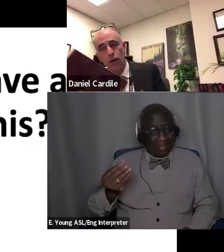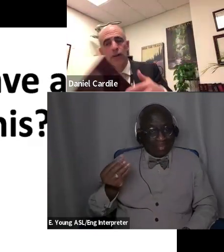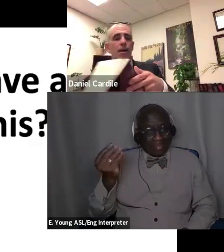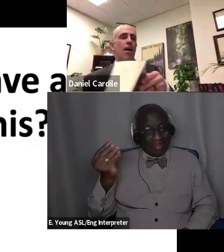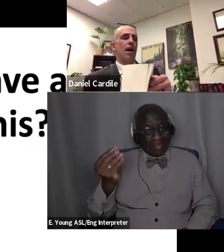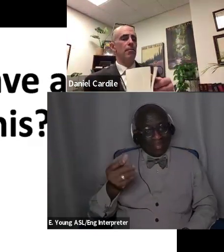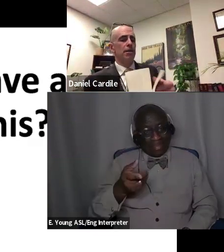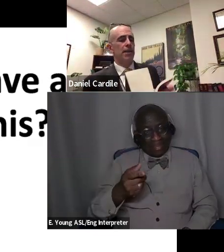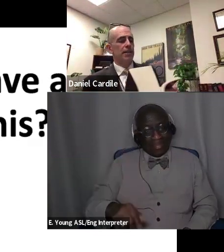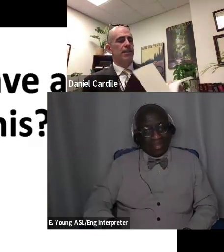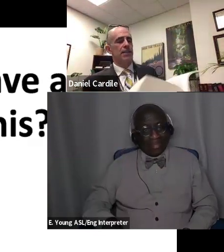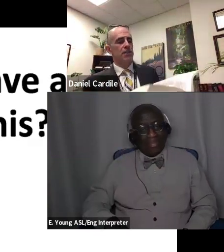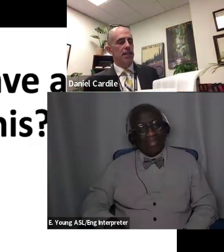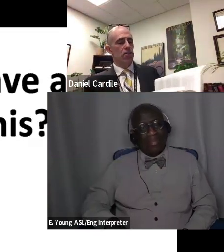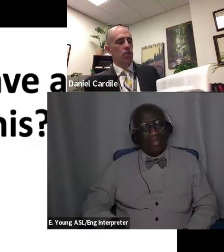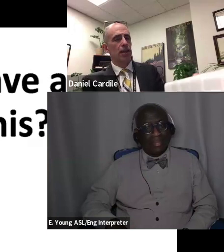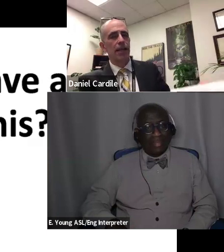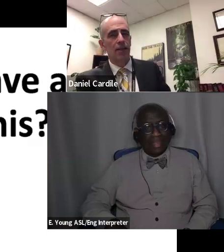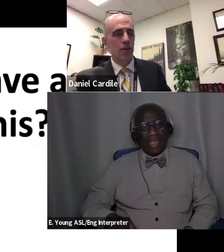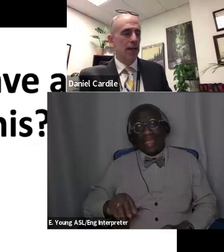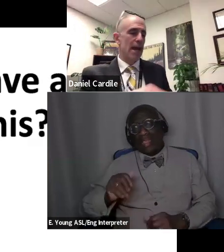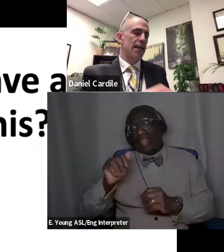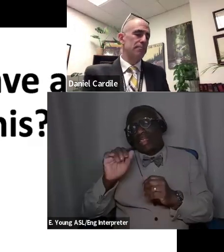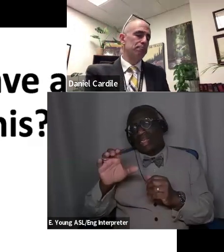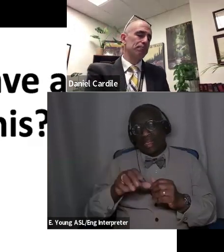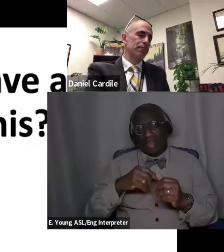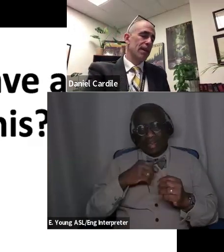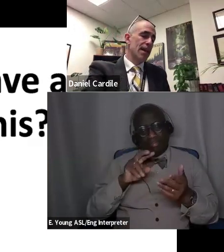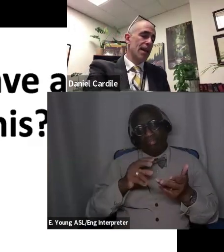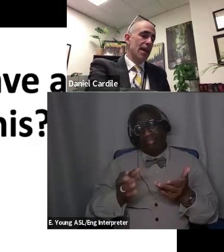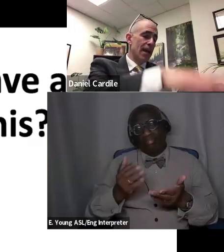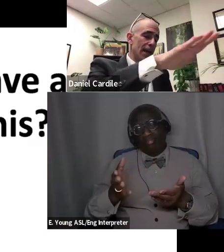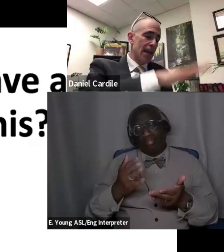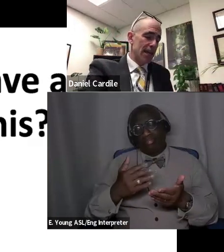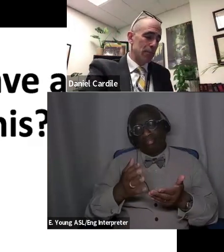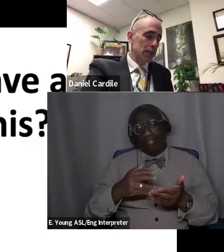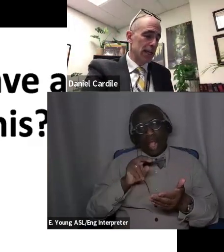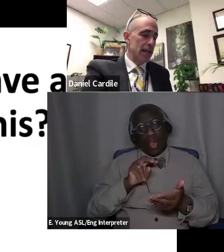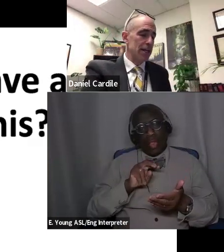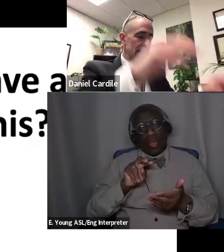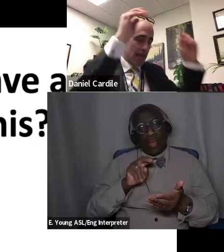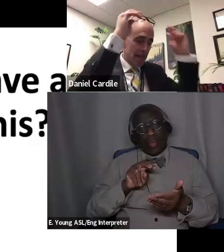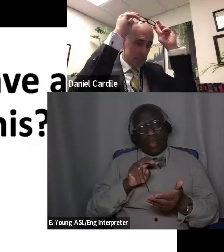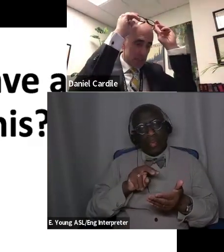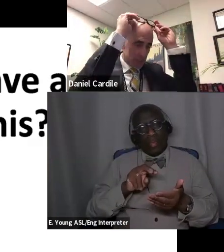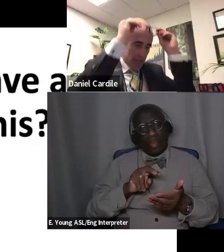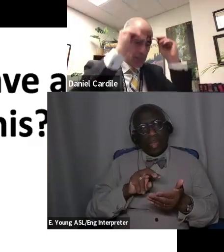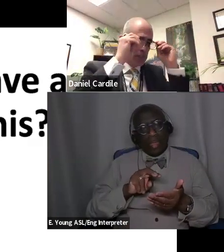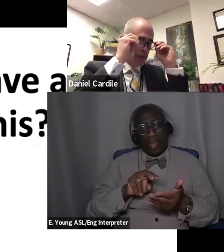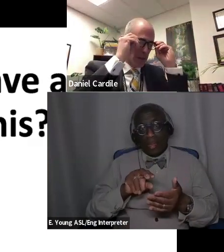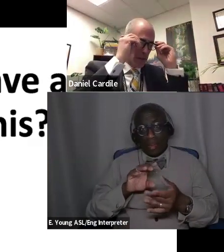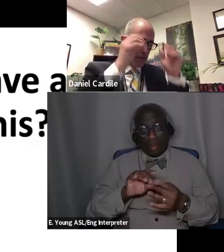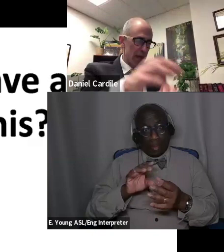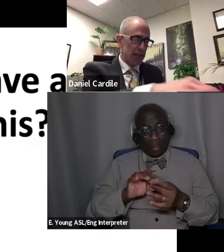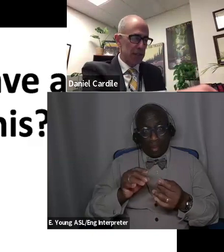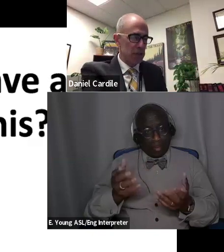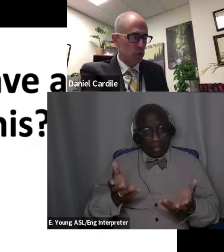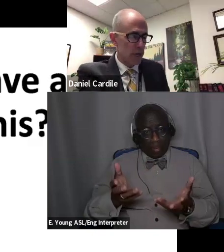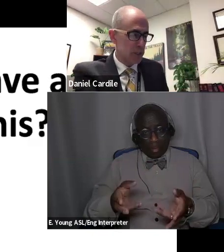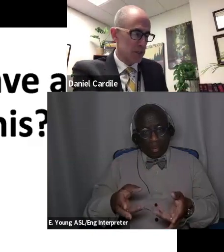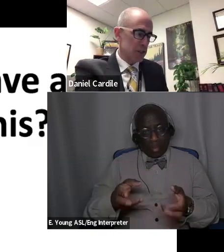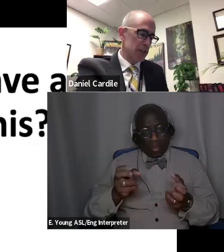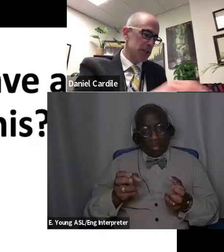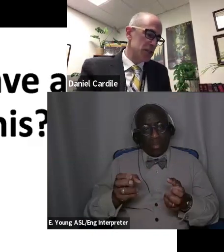they are. I'm going to take a 10-second look at it. And I'm looking at it, and it says that